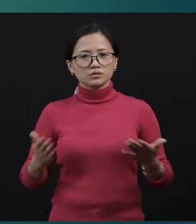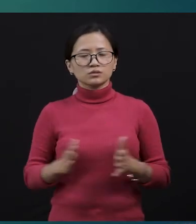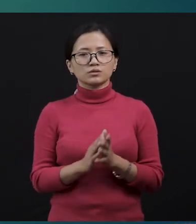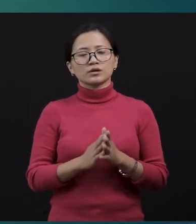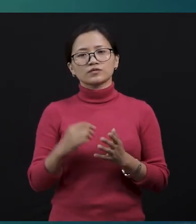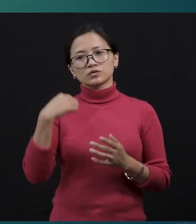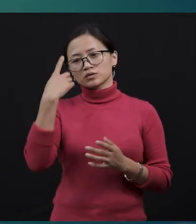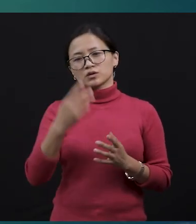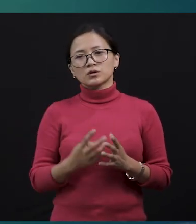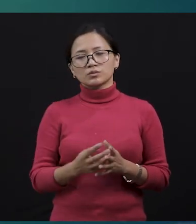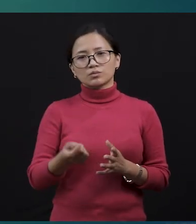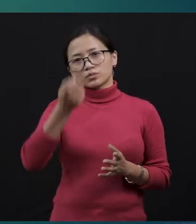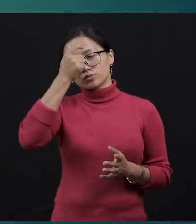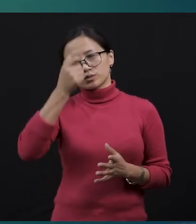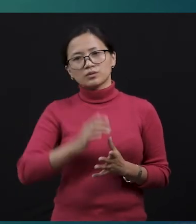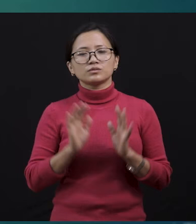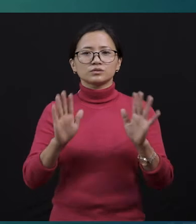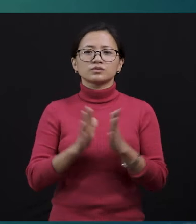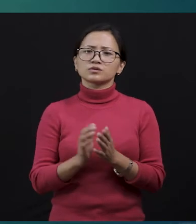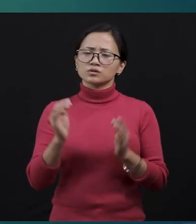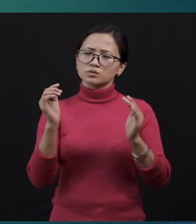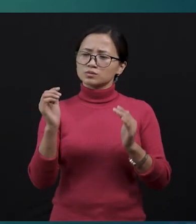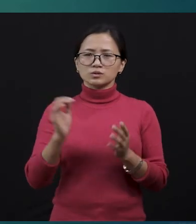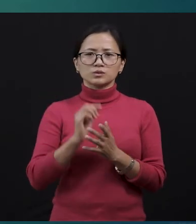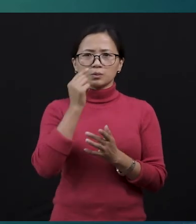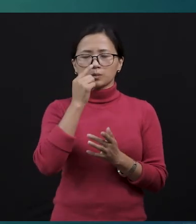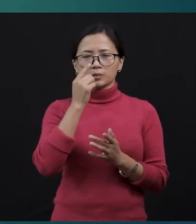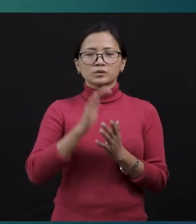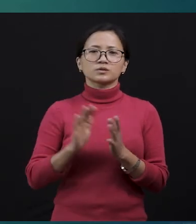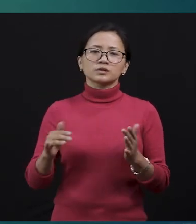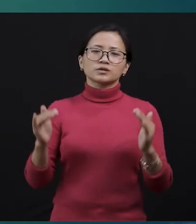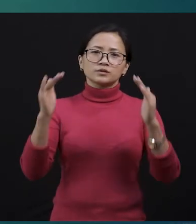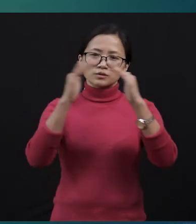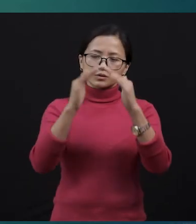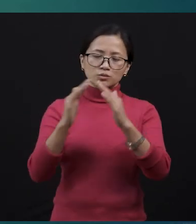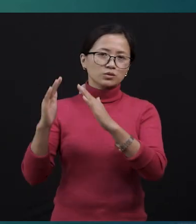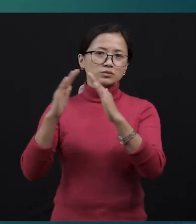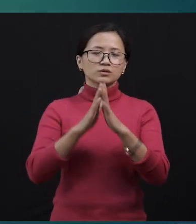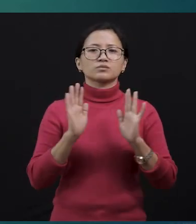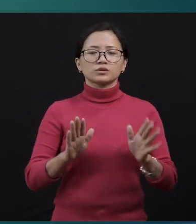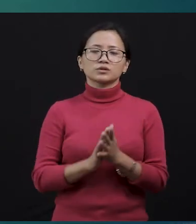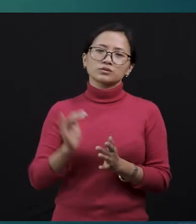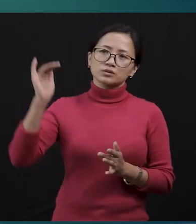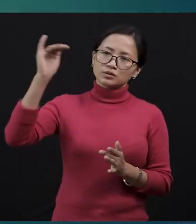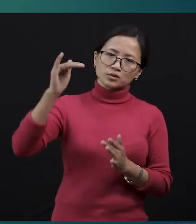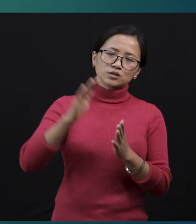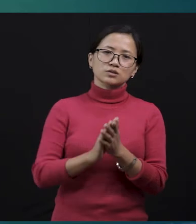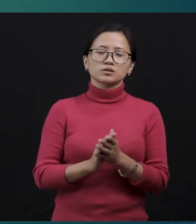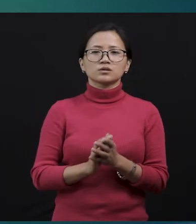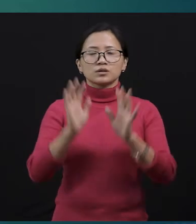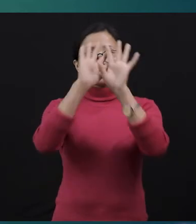okay? And she was just a girl from a small town, but she touched the skies. Touch does not mean literally going and touching with her